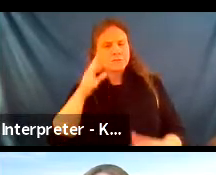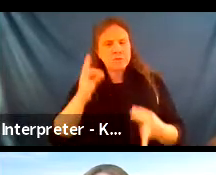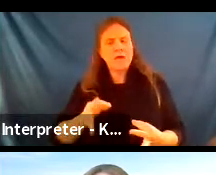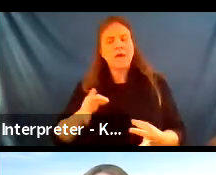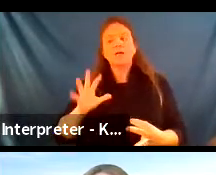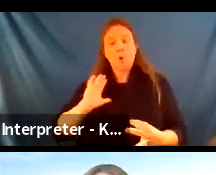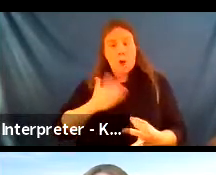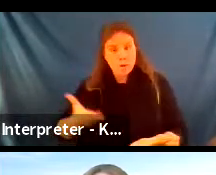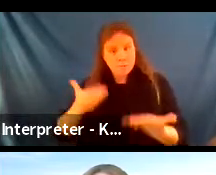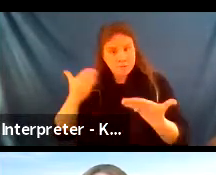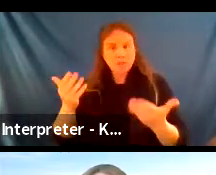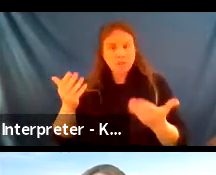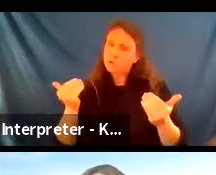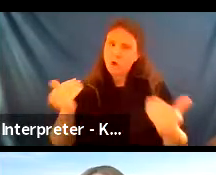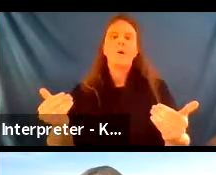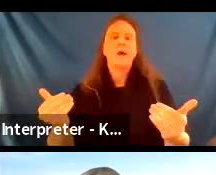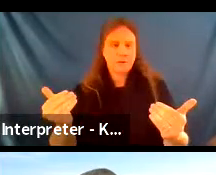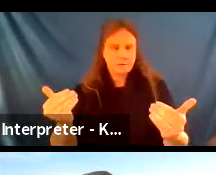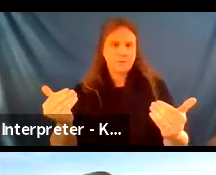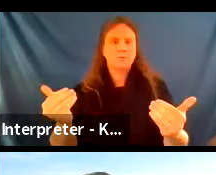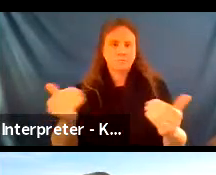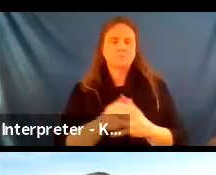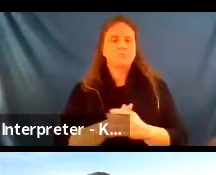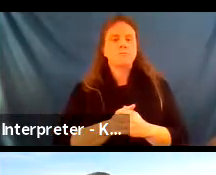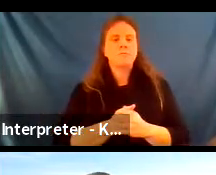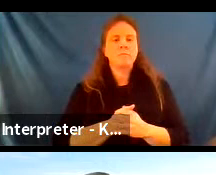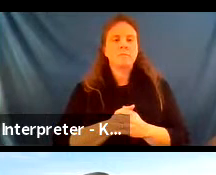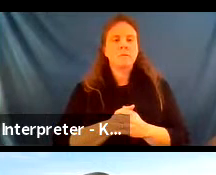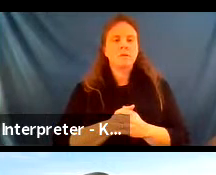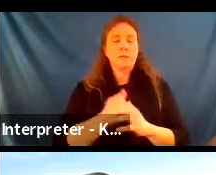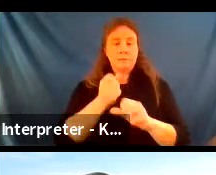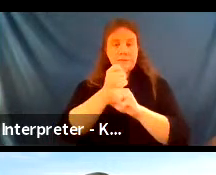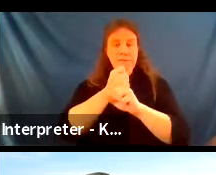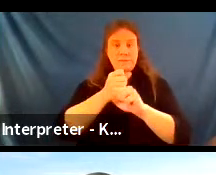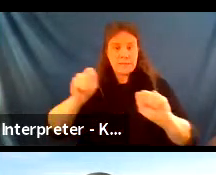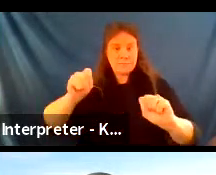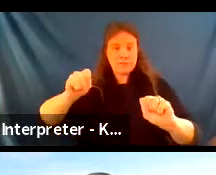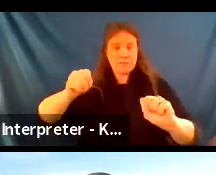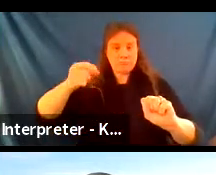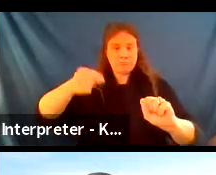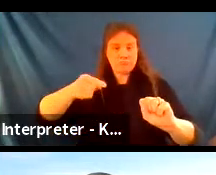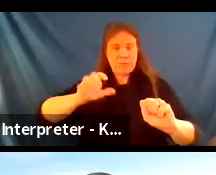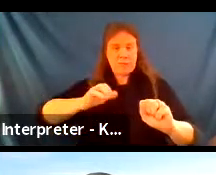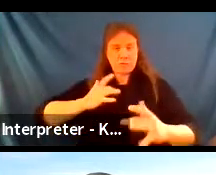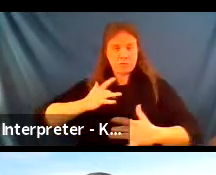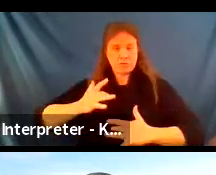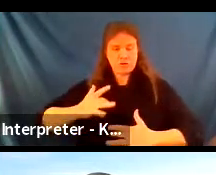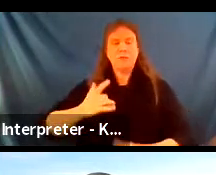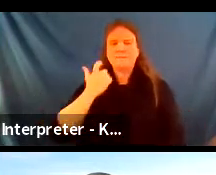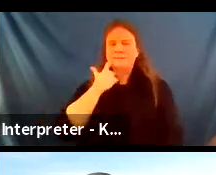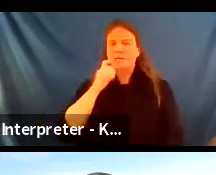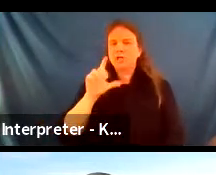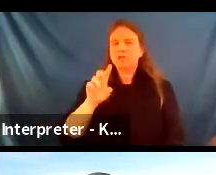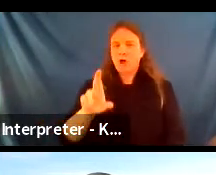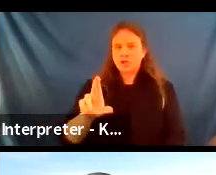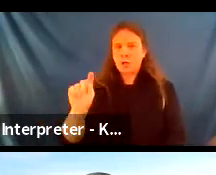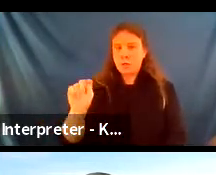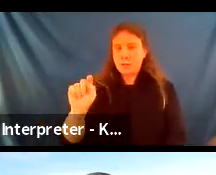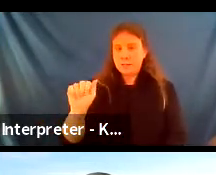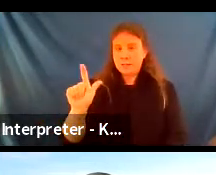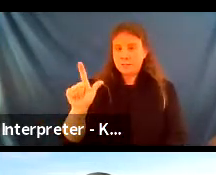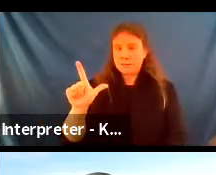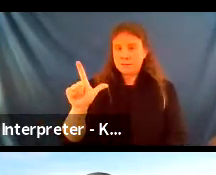move forward. In terms of thinking about the safety, I think one of the important issues that Dr. Talbot raised during that meeting is